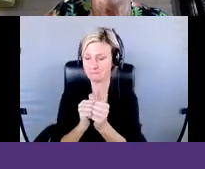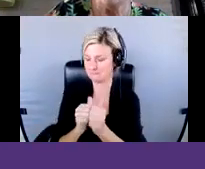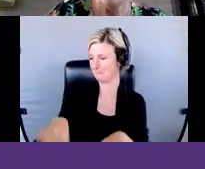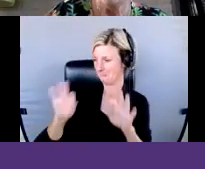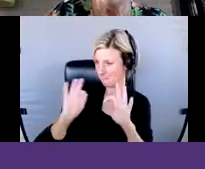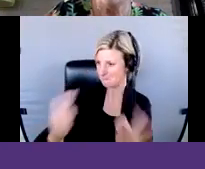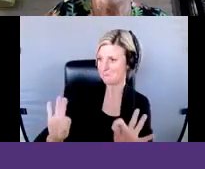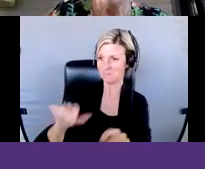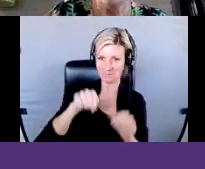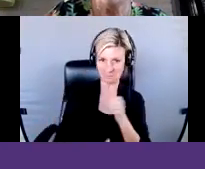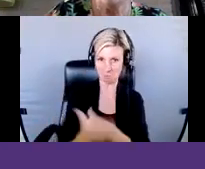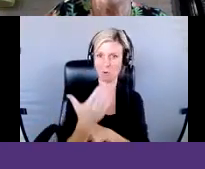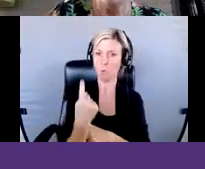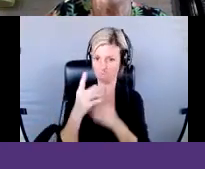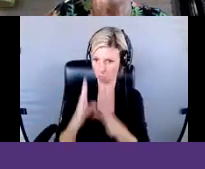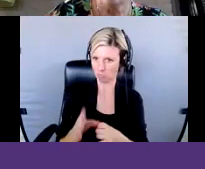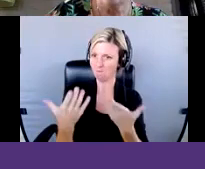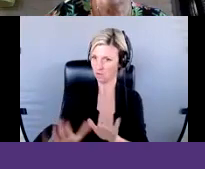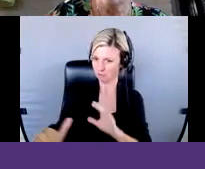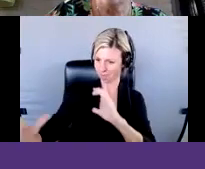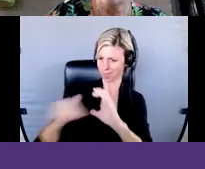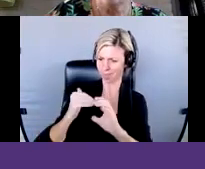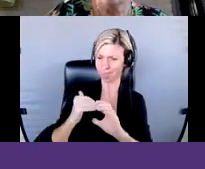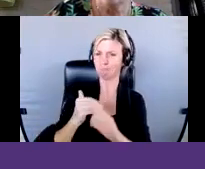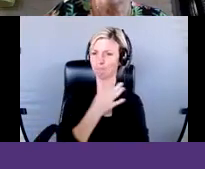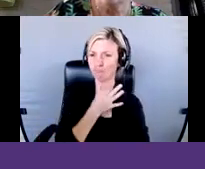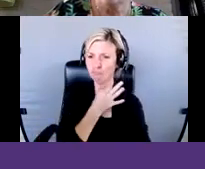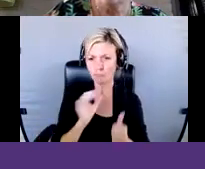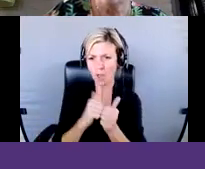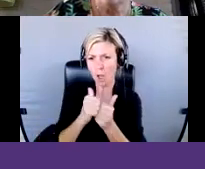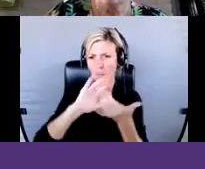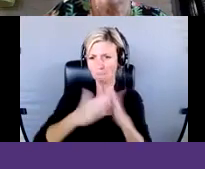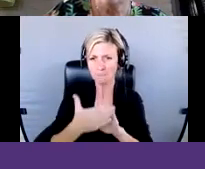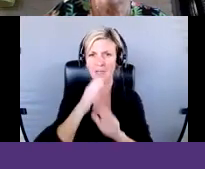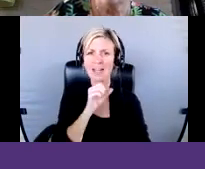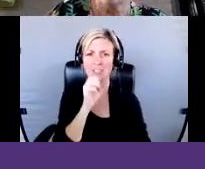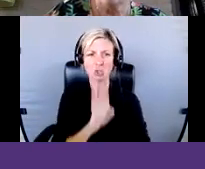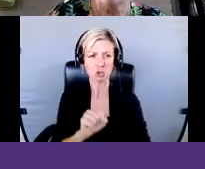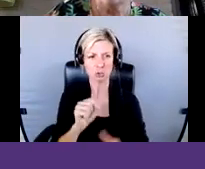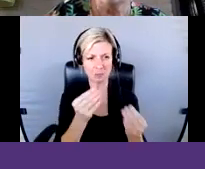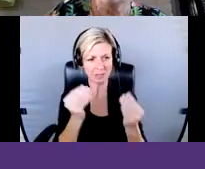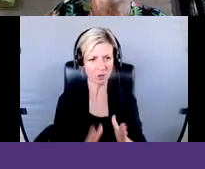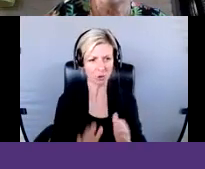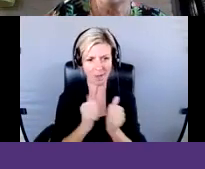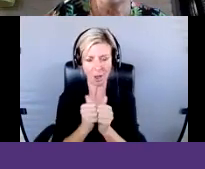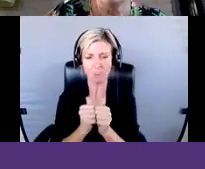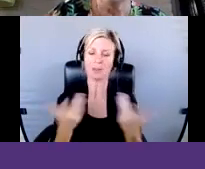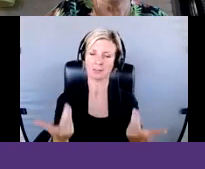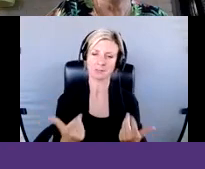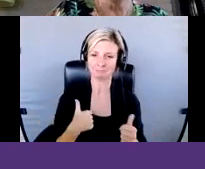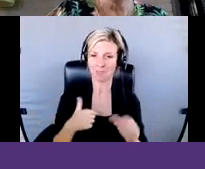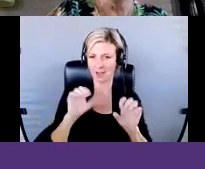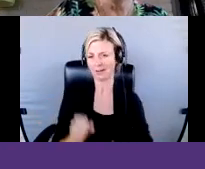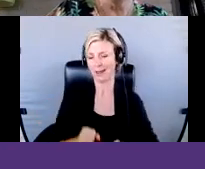question. I can send you the policy, right? There's this, like, it's actually quite convoluted, but what we tried to do is